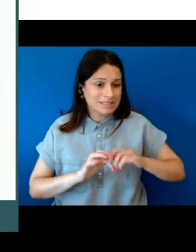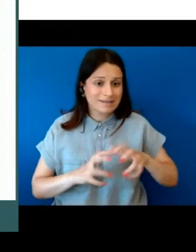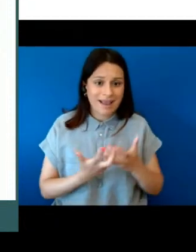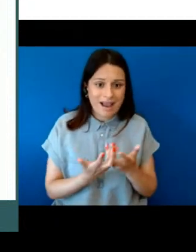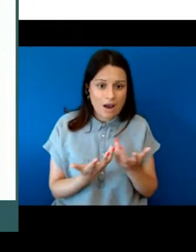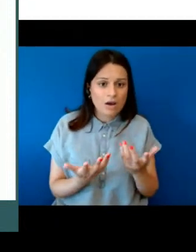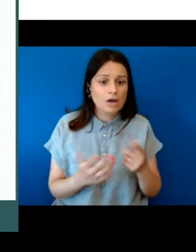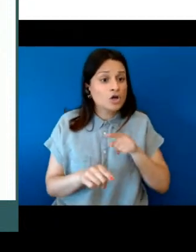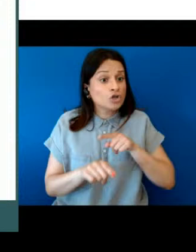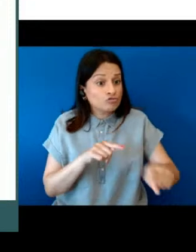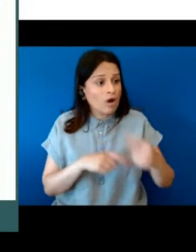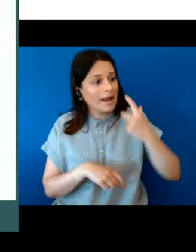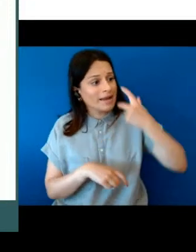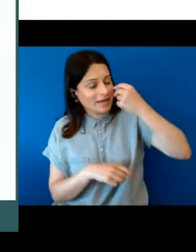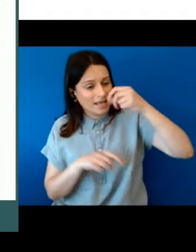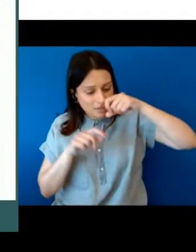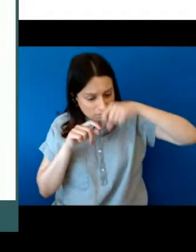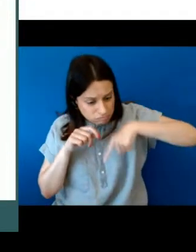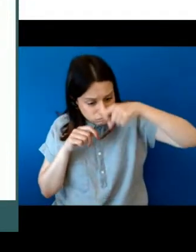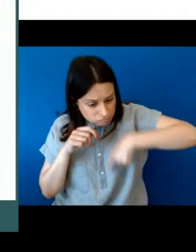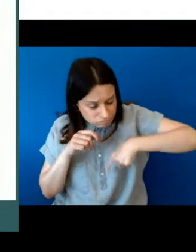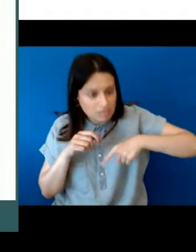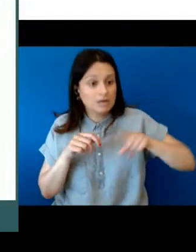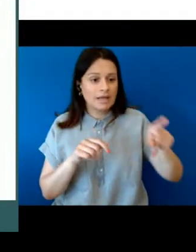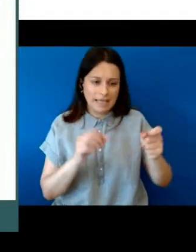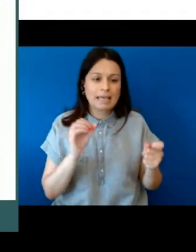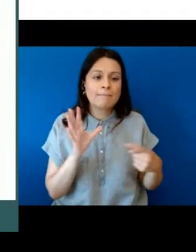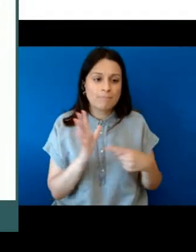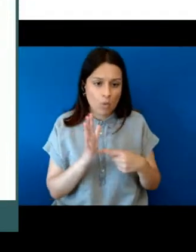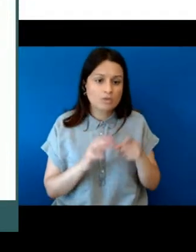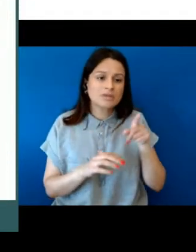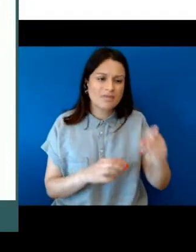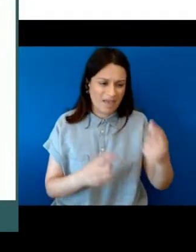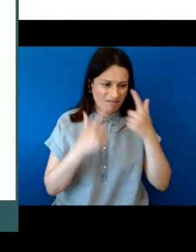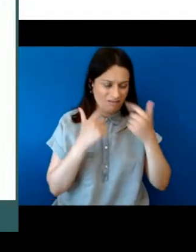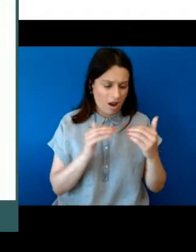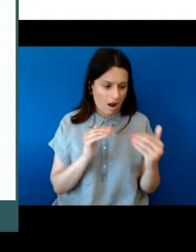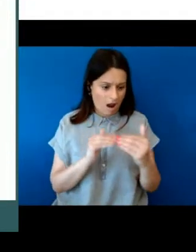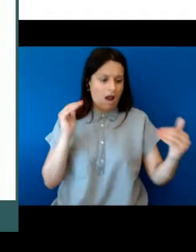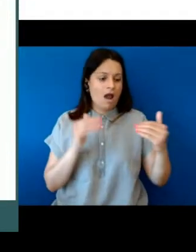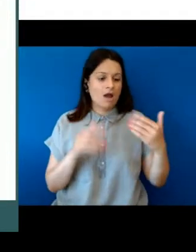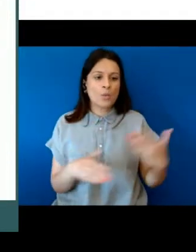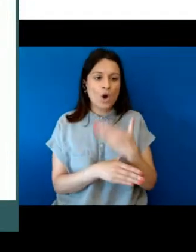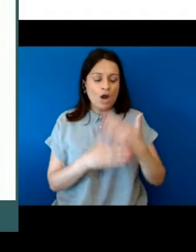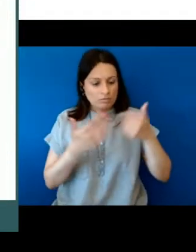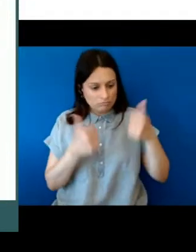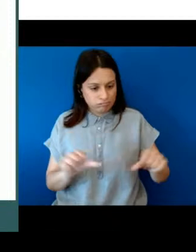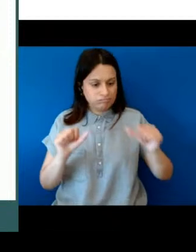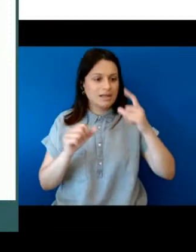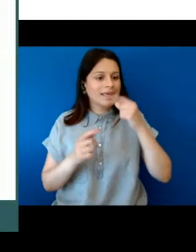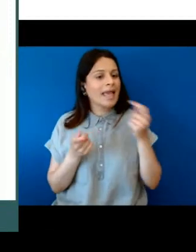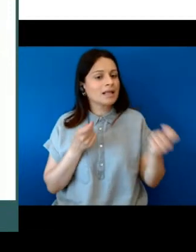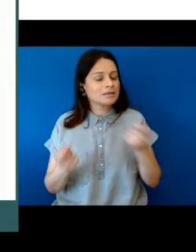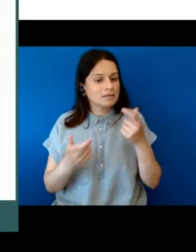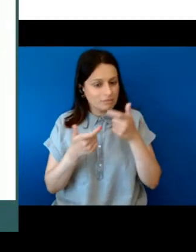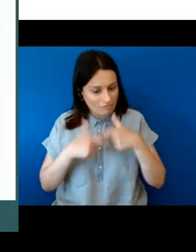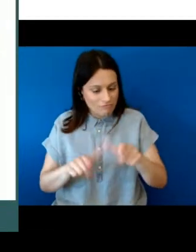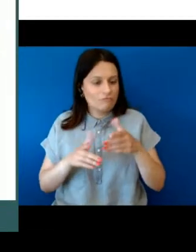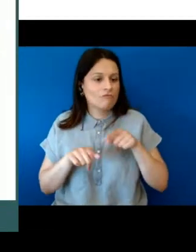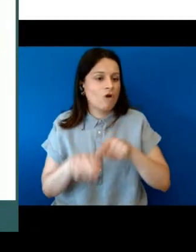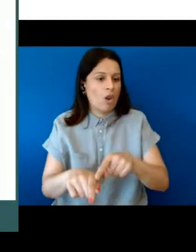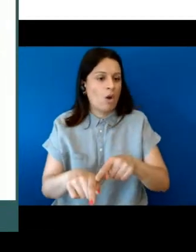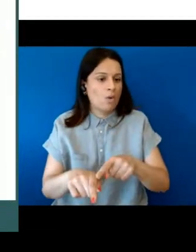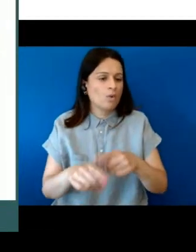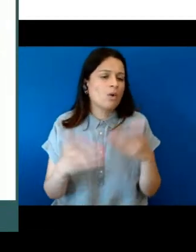douching. But it is important they find something that works for them and something that they're going to manage to be adherent with. And of course,